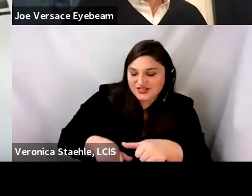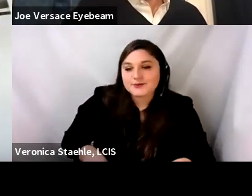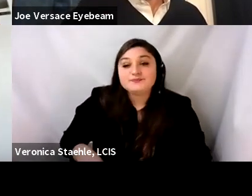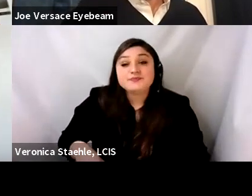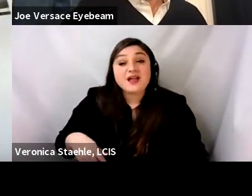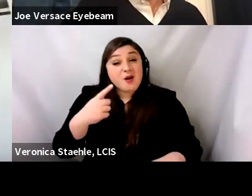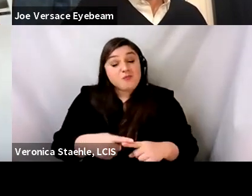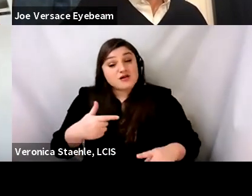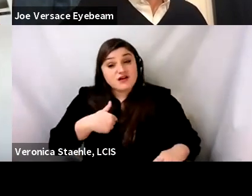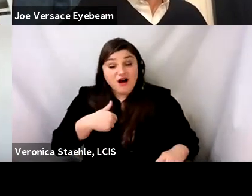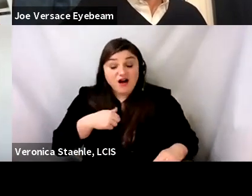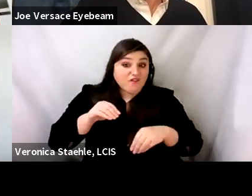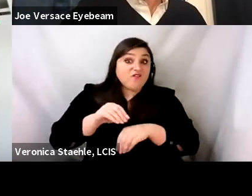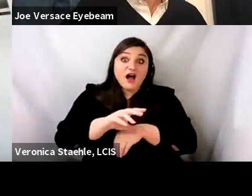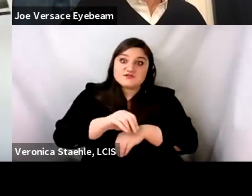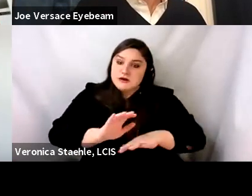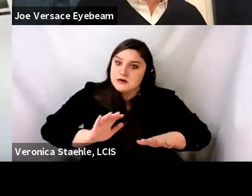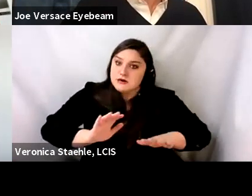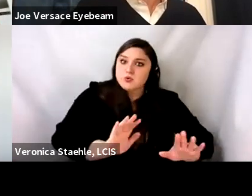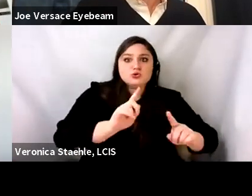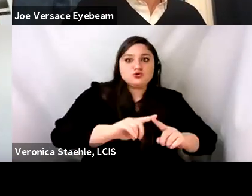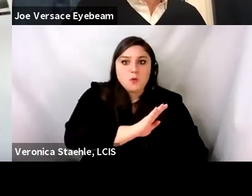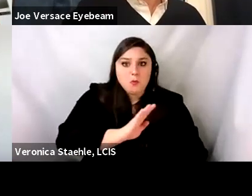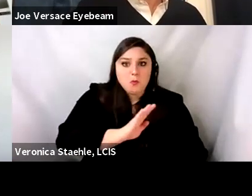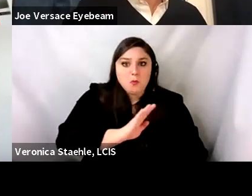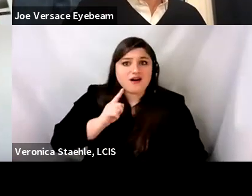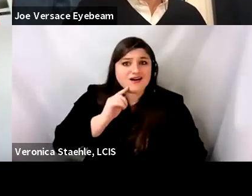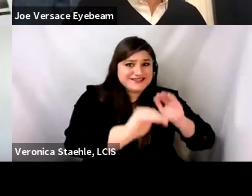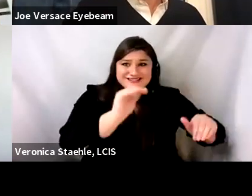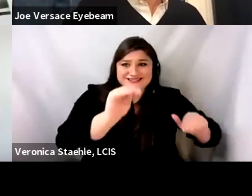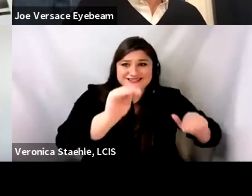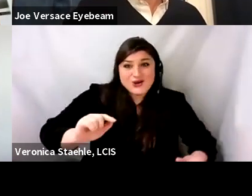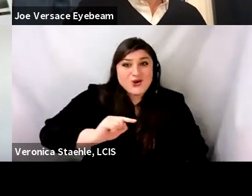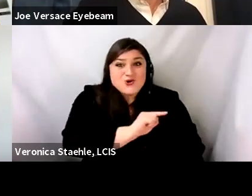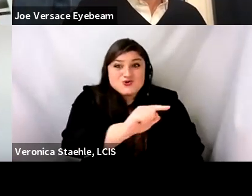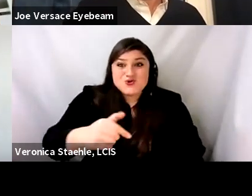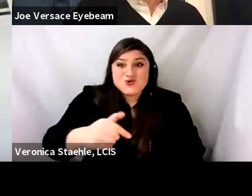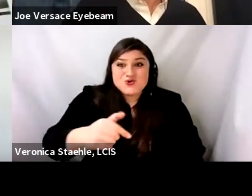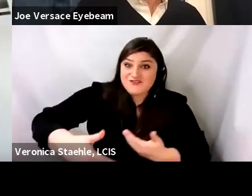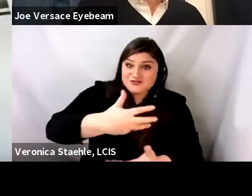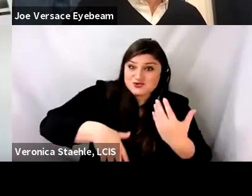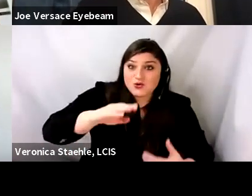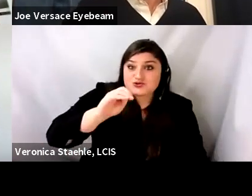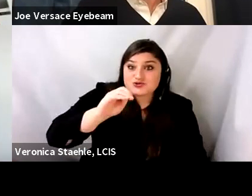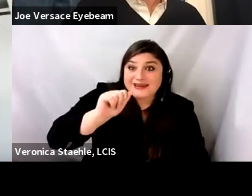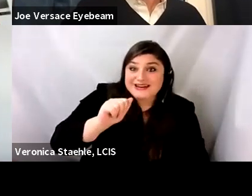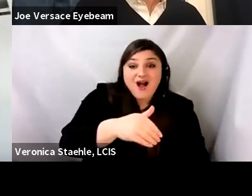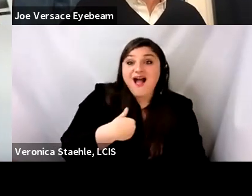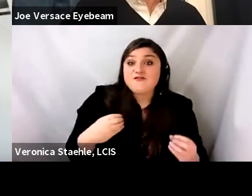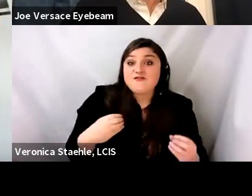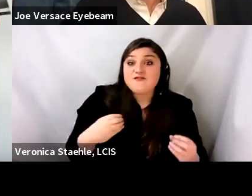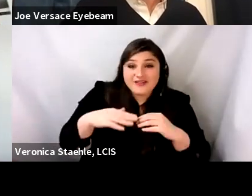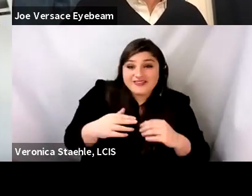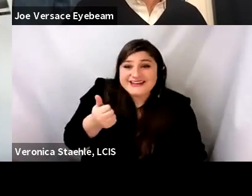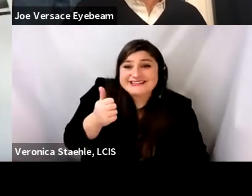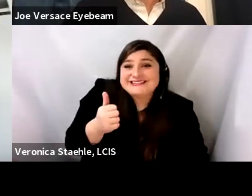sure that, you know, every social media account that you have that has more than 10 followers should know about the good work, the